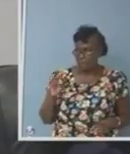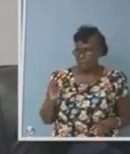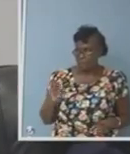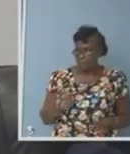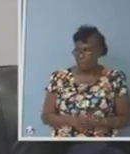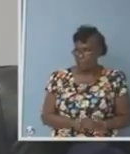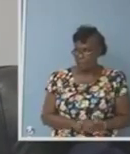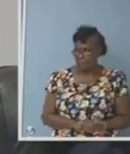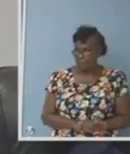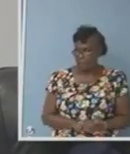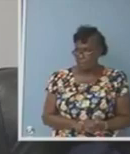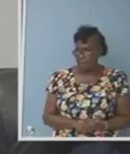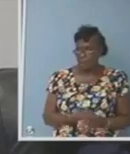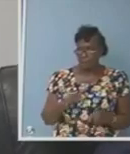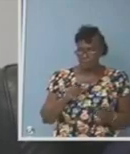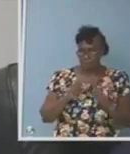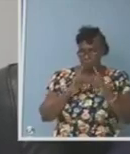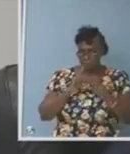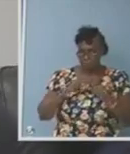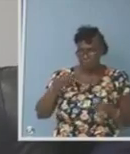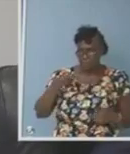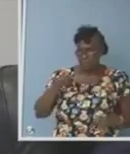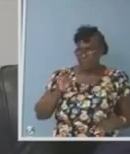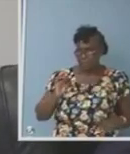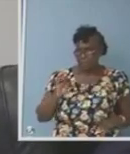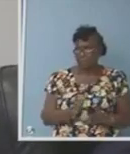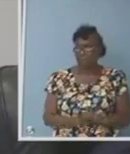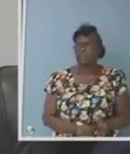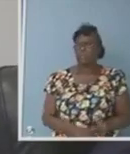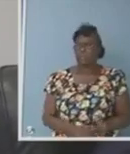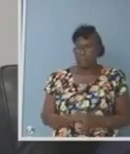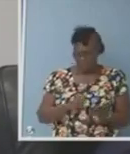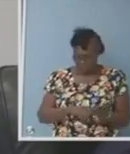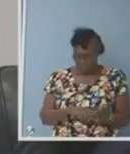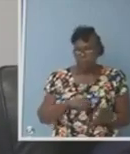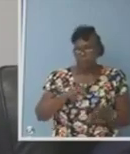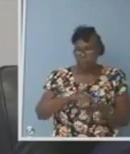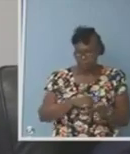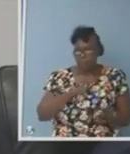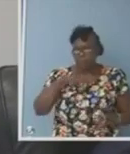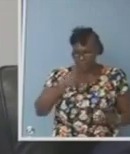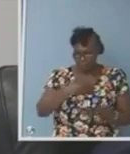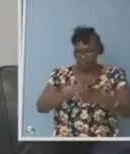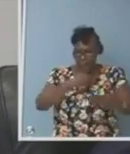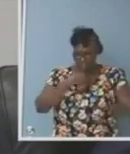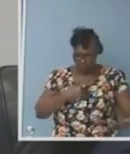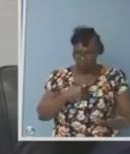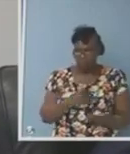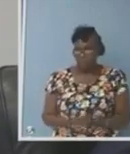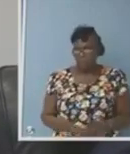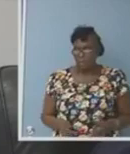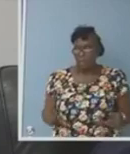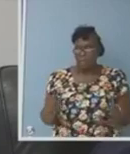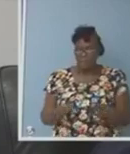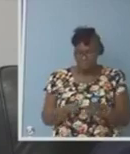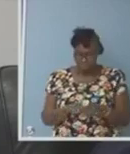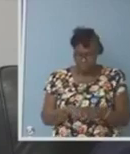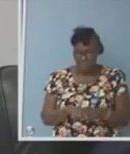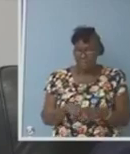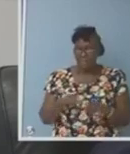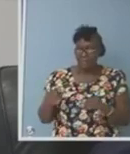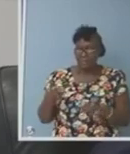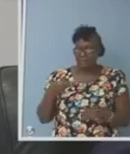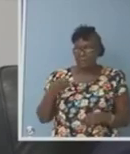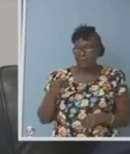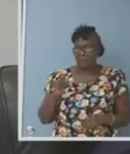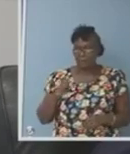interim, contact the health facilities as has been advised at the moment. As soon as the hotline is set up, we are